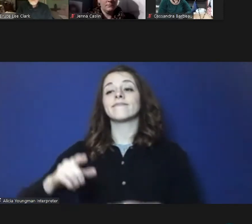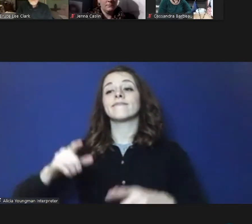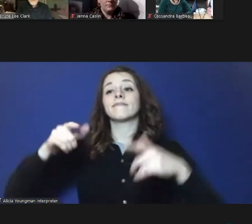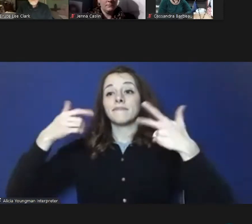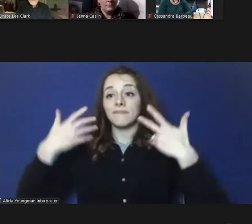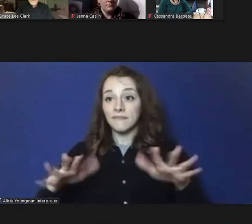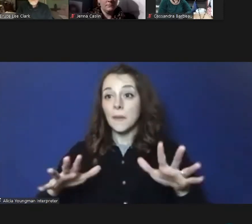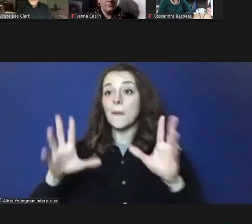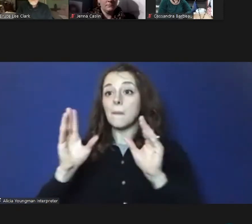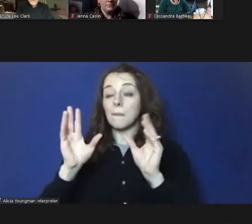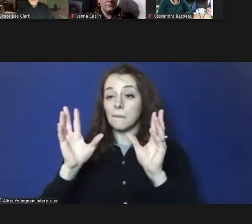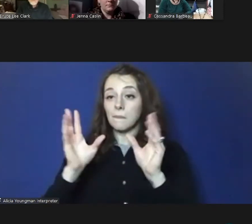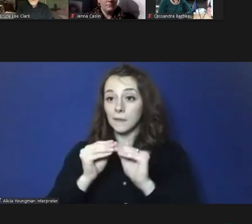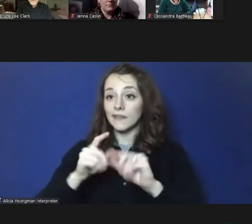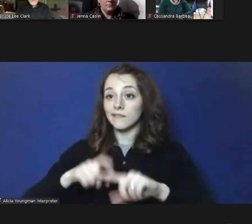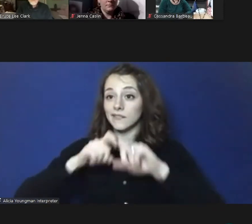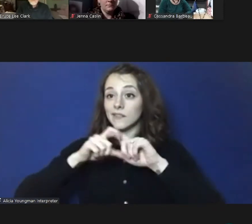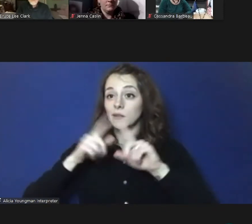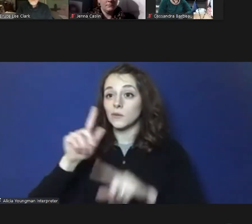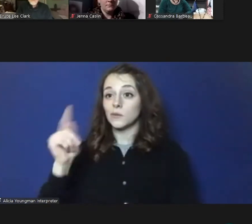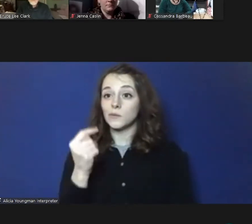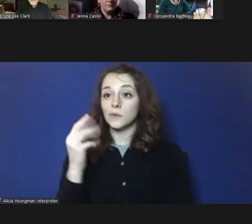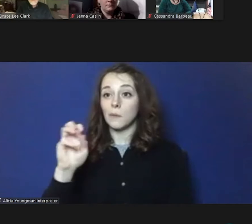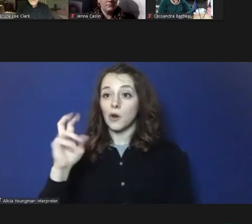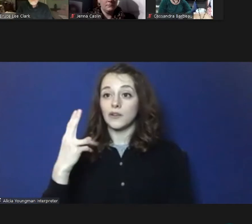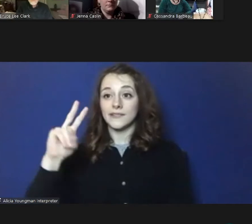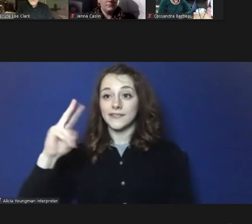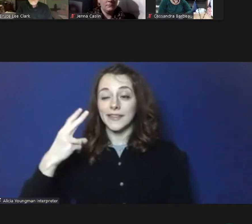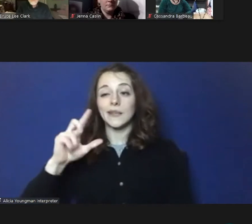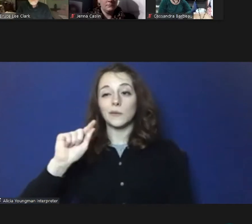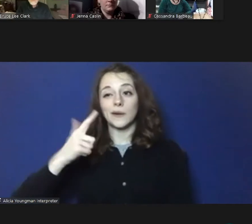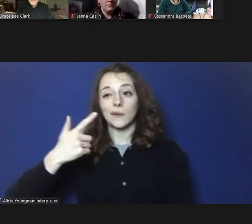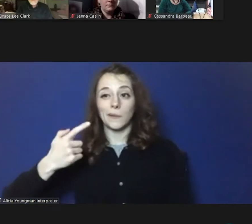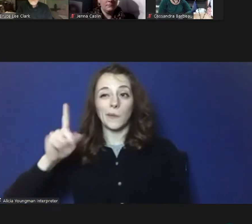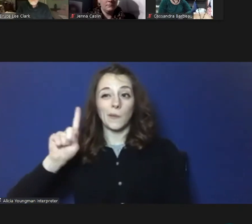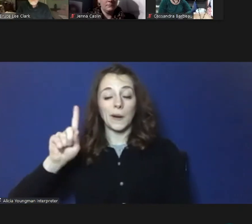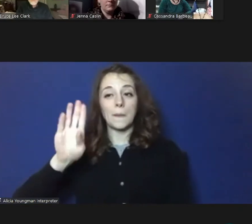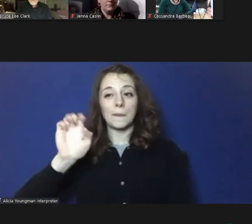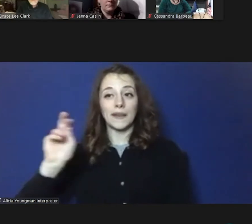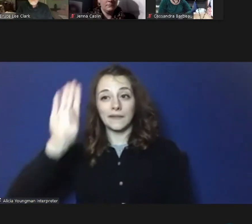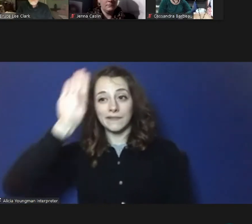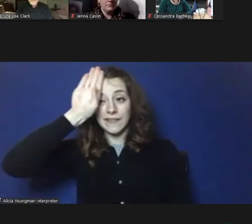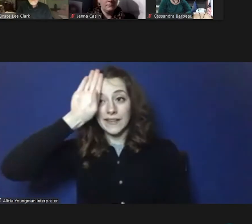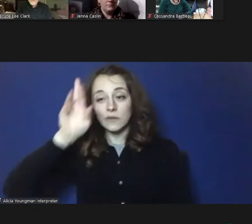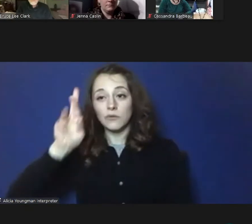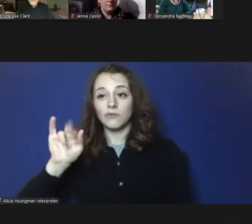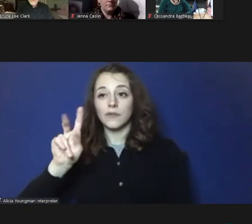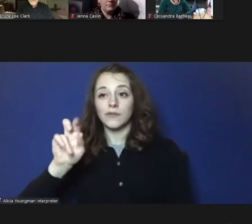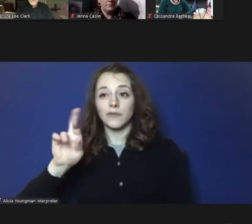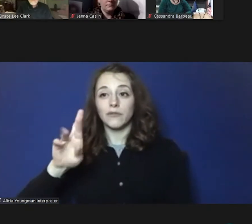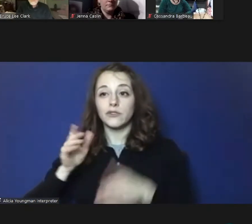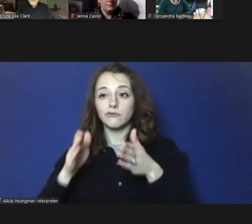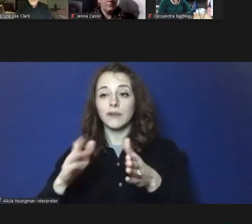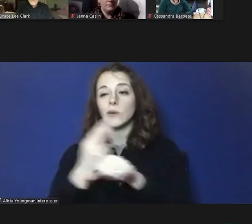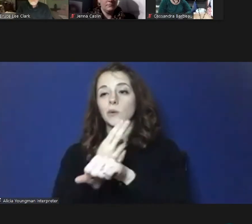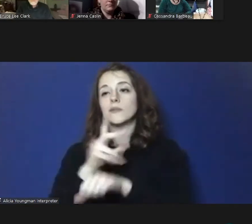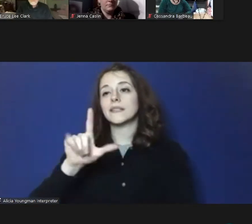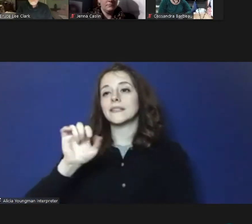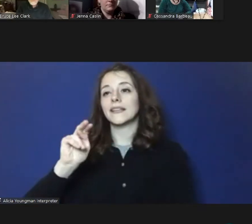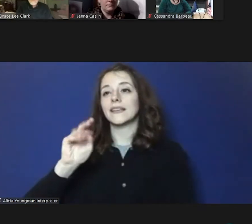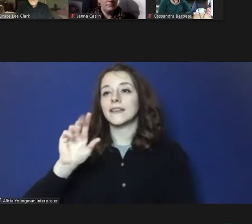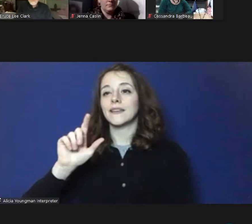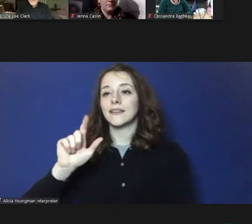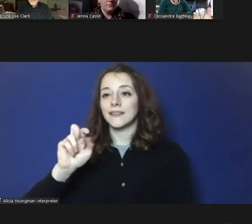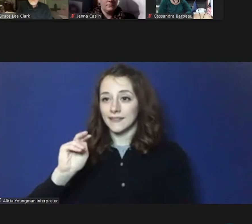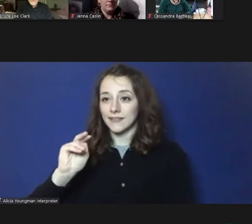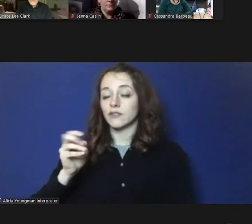adjourned until Tuesday, March 2nd, 2021 at the Bennington Fire Facility on River Street using the Lincoln Street entrance.